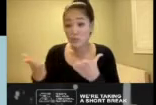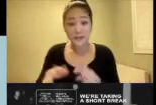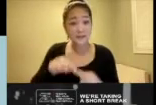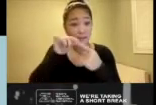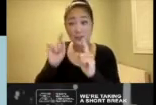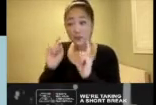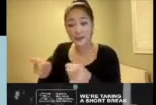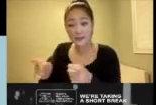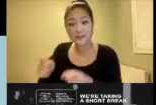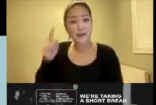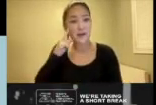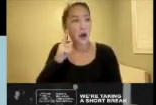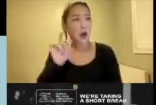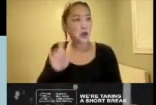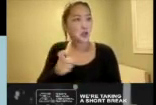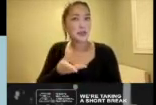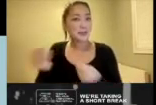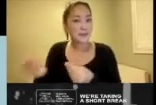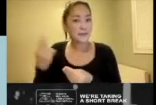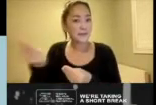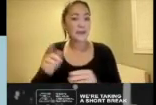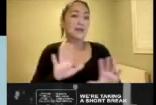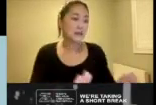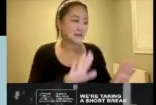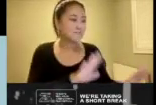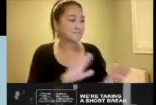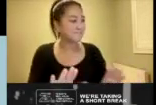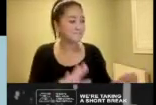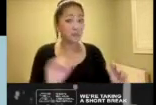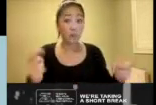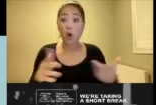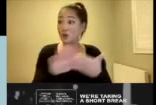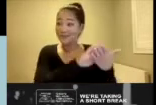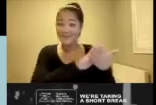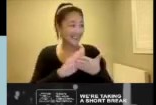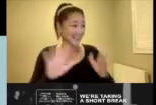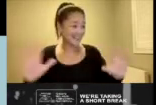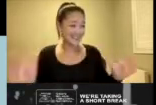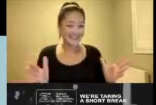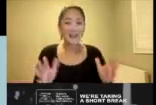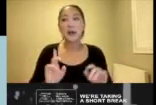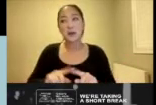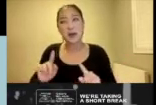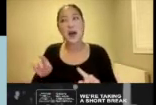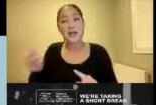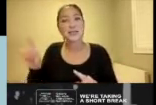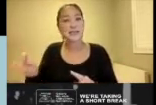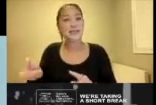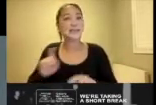of that. Give him time, Lily. Everyone here is nice. It will be better once he gets to know us. Okay.